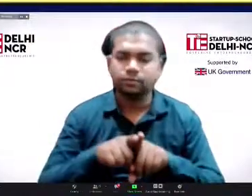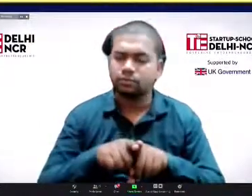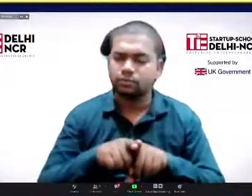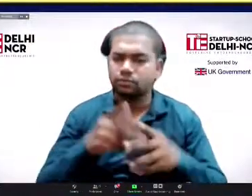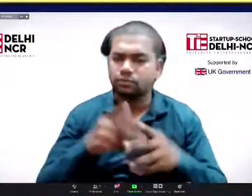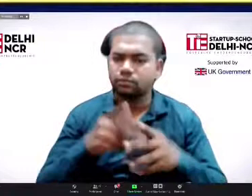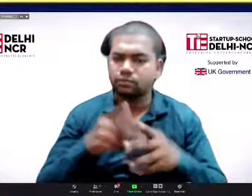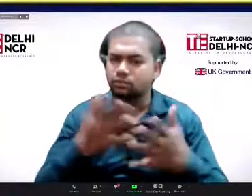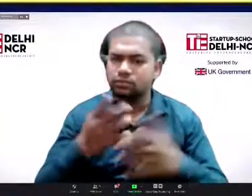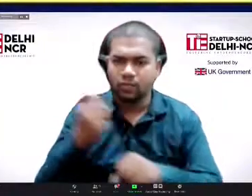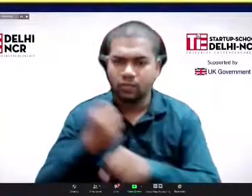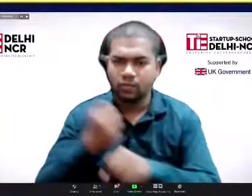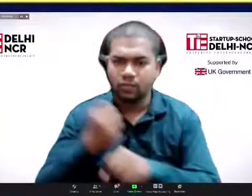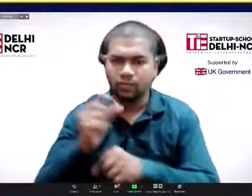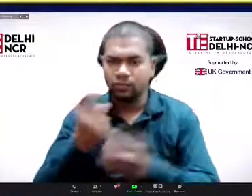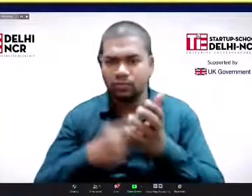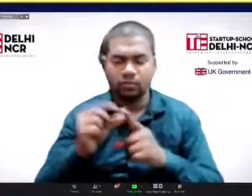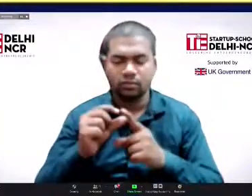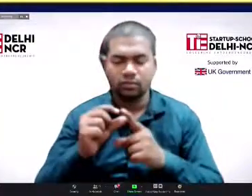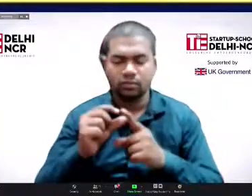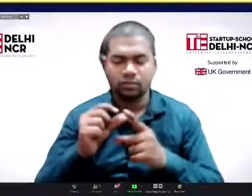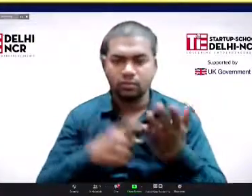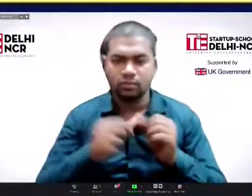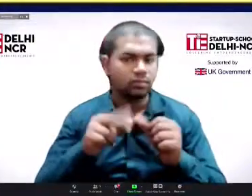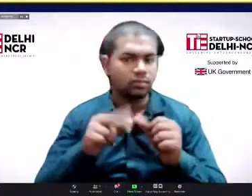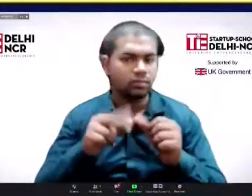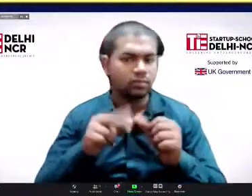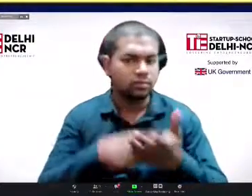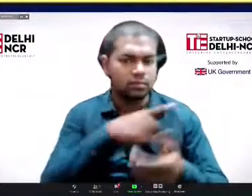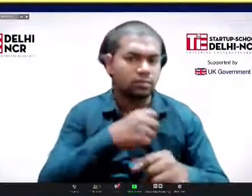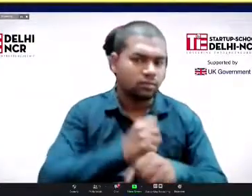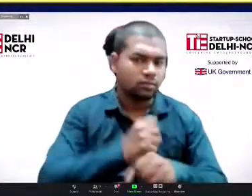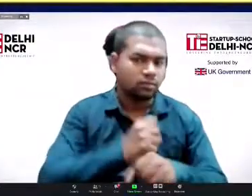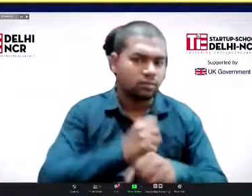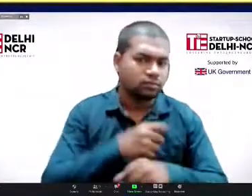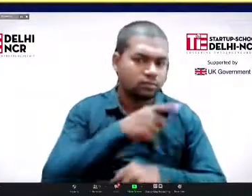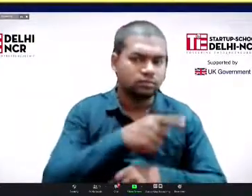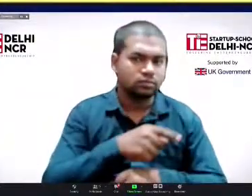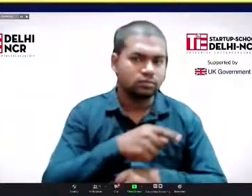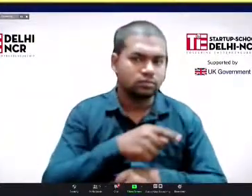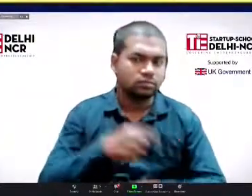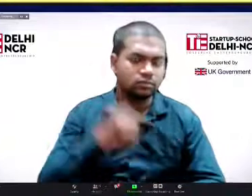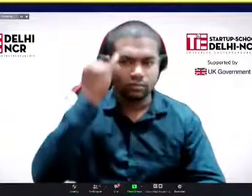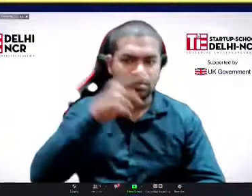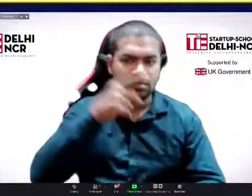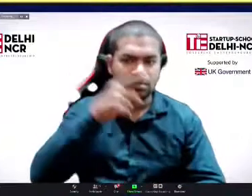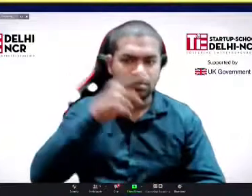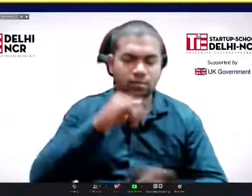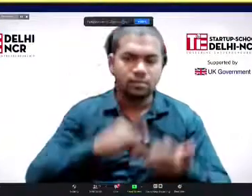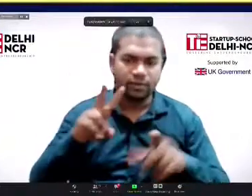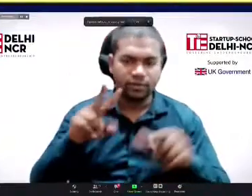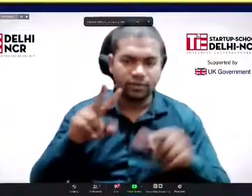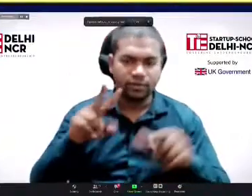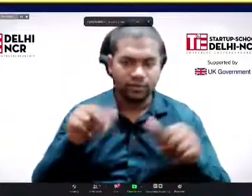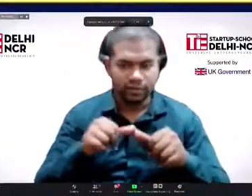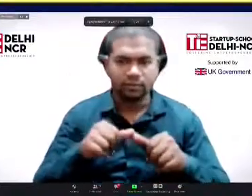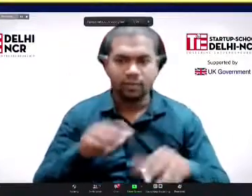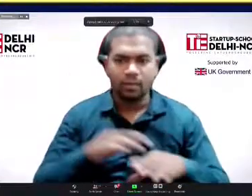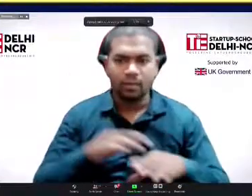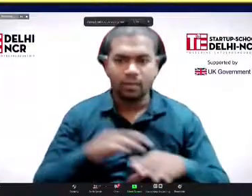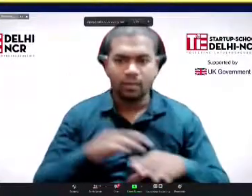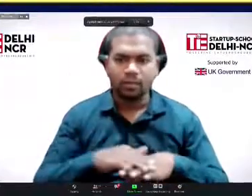the Gurudwara? So one insight based on which we designed the brand was the idea of seva, of service that